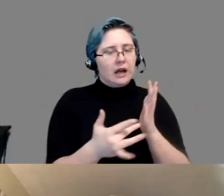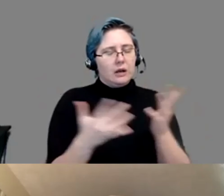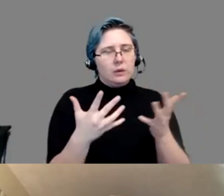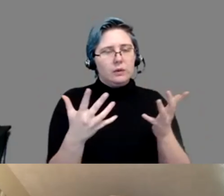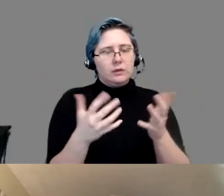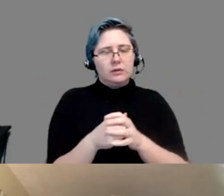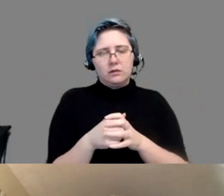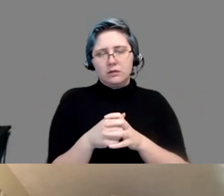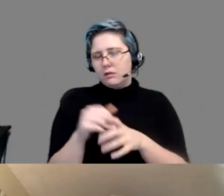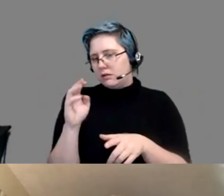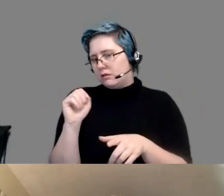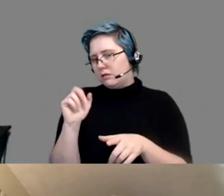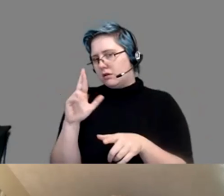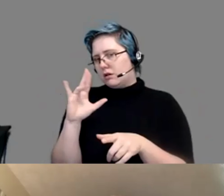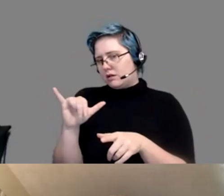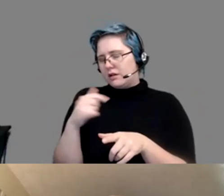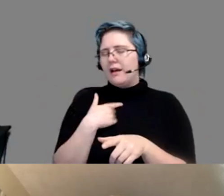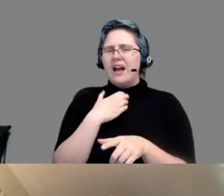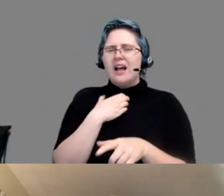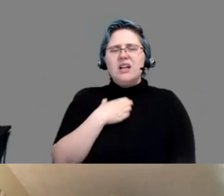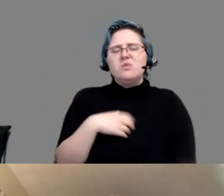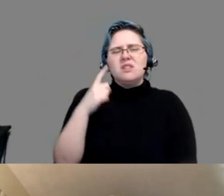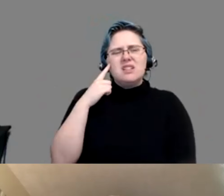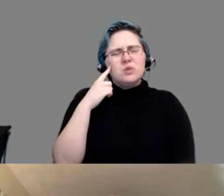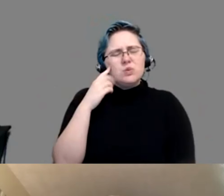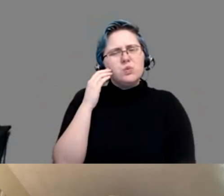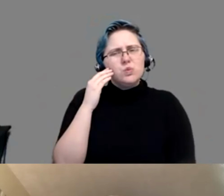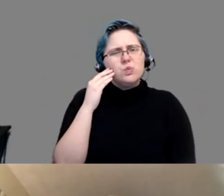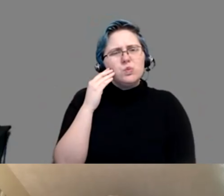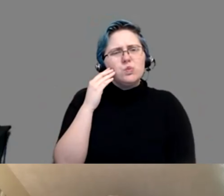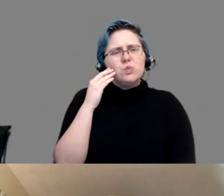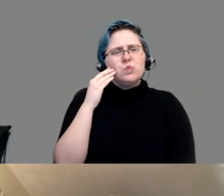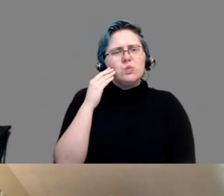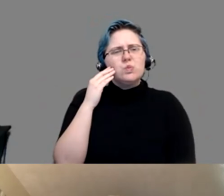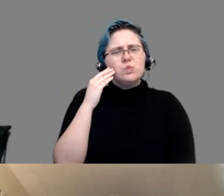wish they knew that